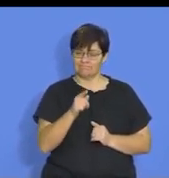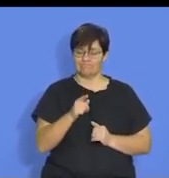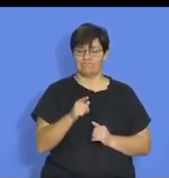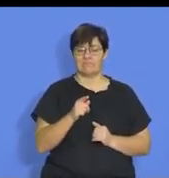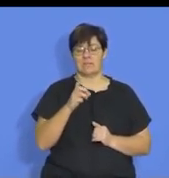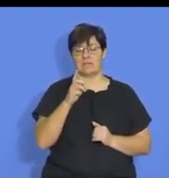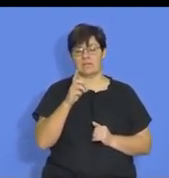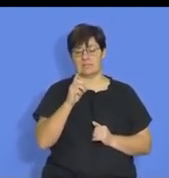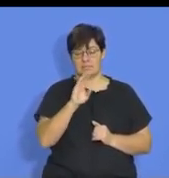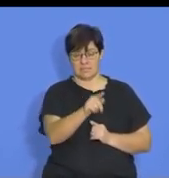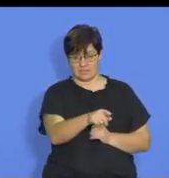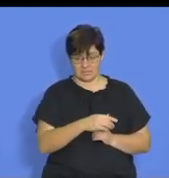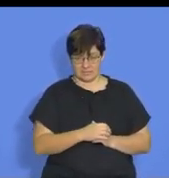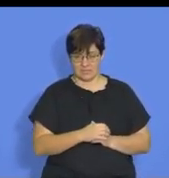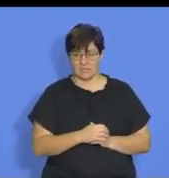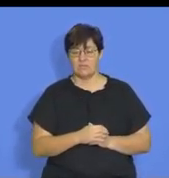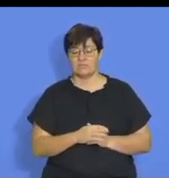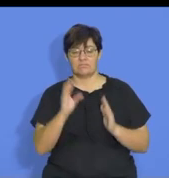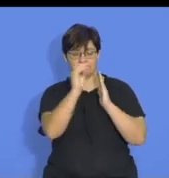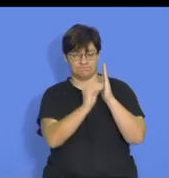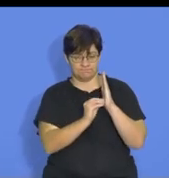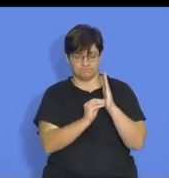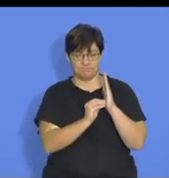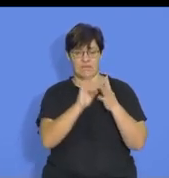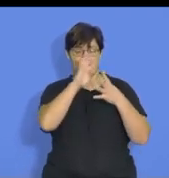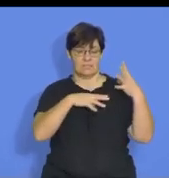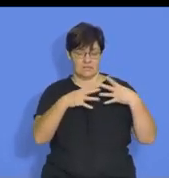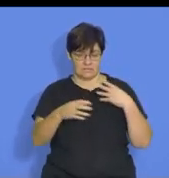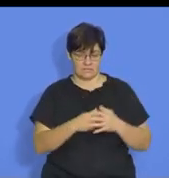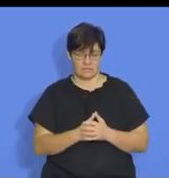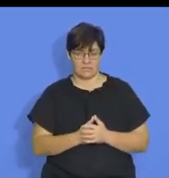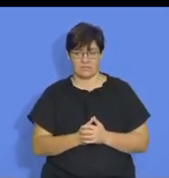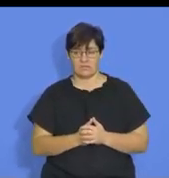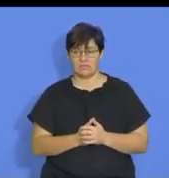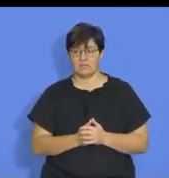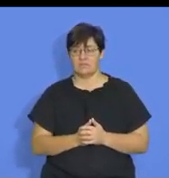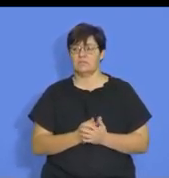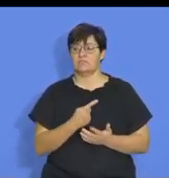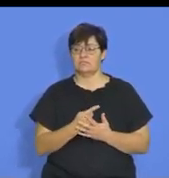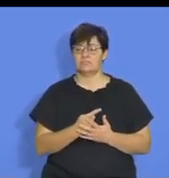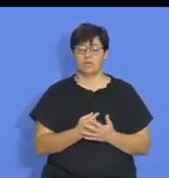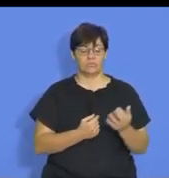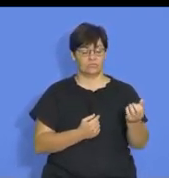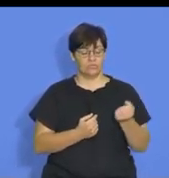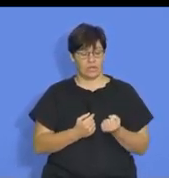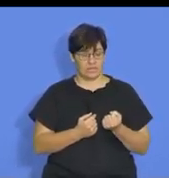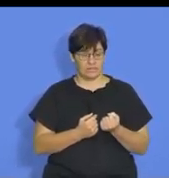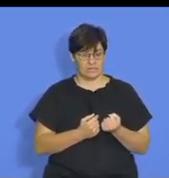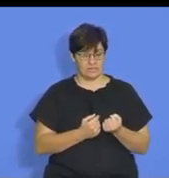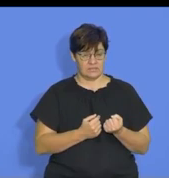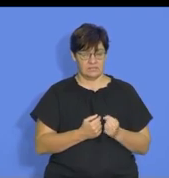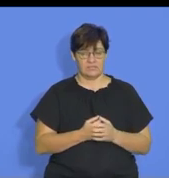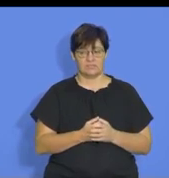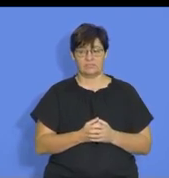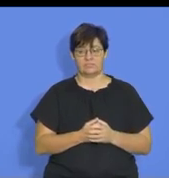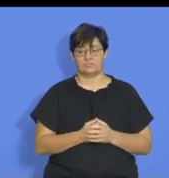1,250. And here's your debit. Okay. So let's fill that into our table. We've debited